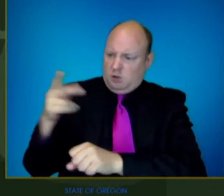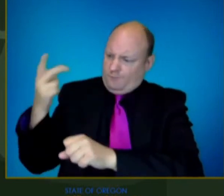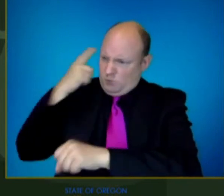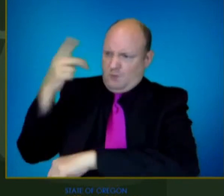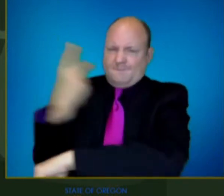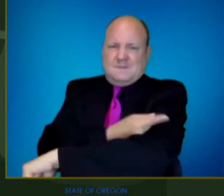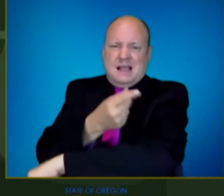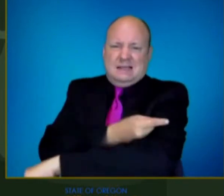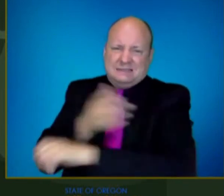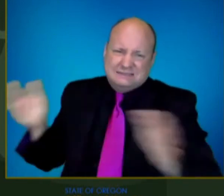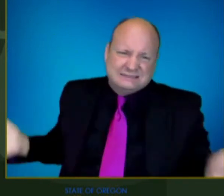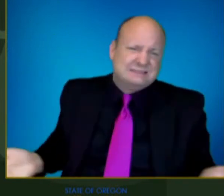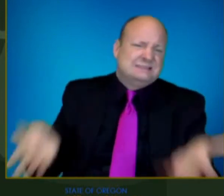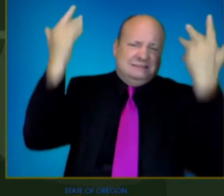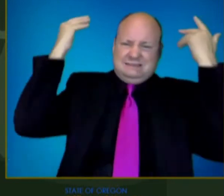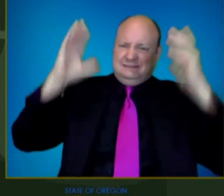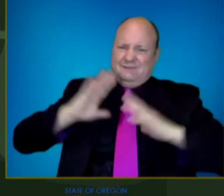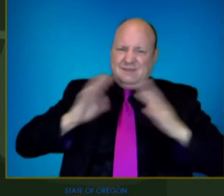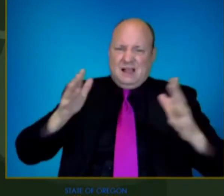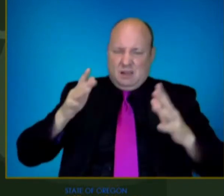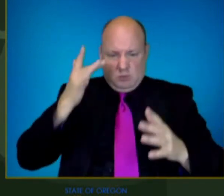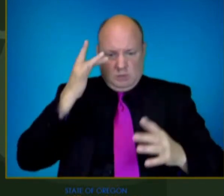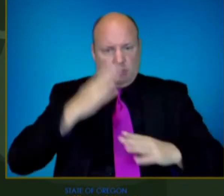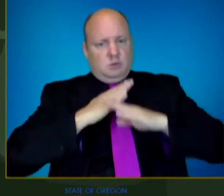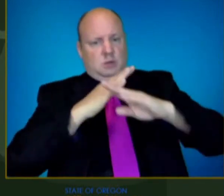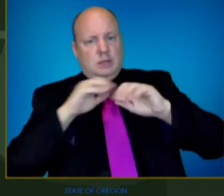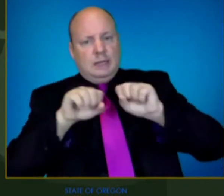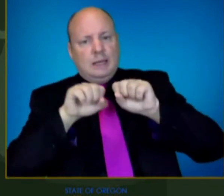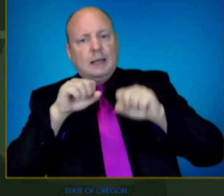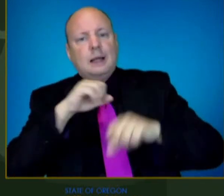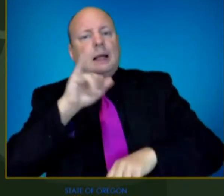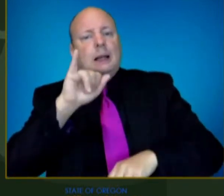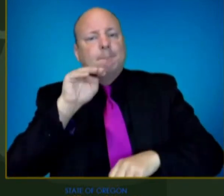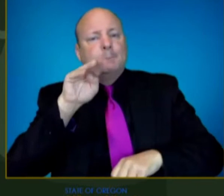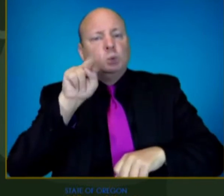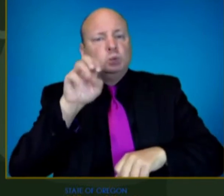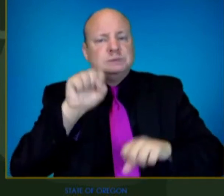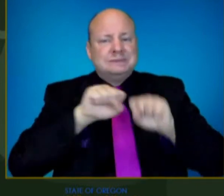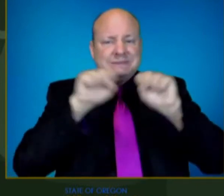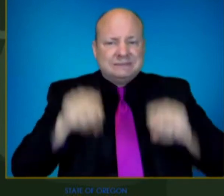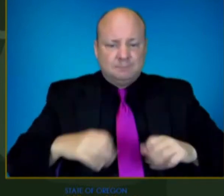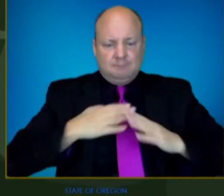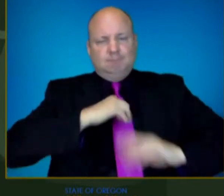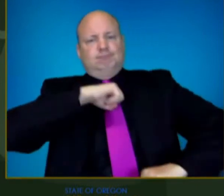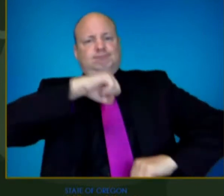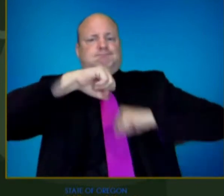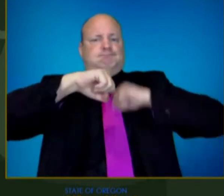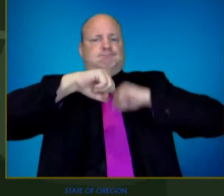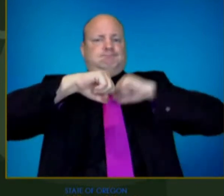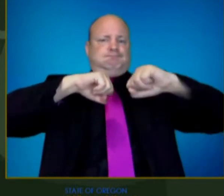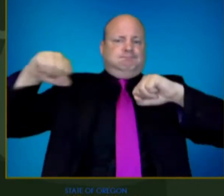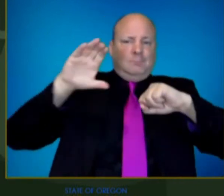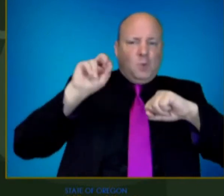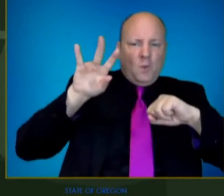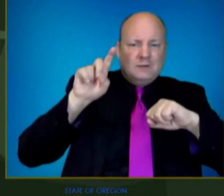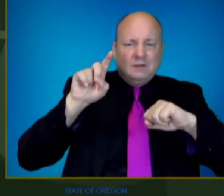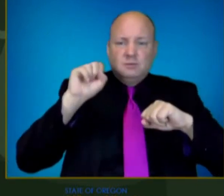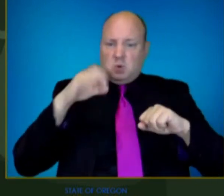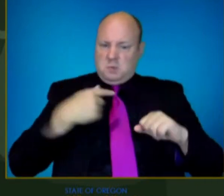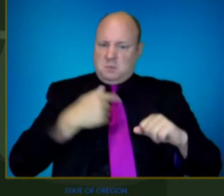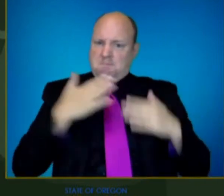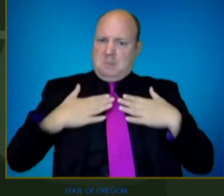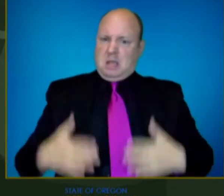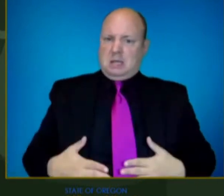Delta variant? Your immune system, no matter how tough, can't fight a pathogen it can't recognize. The vaccines equip your